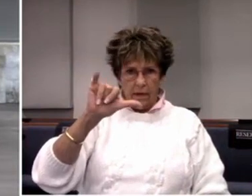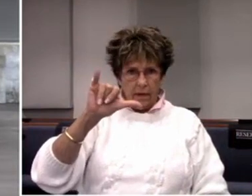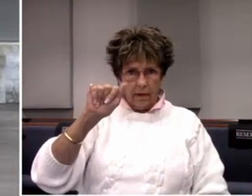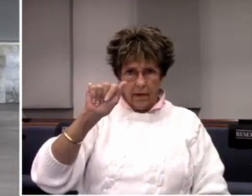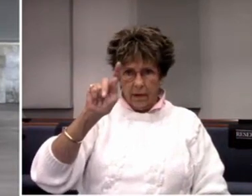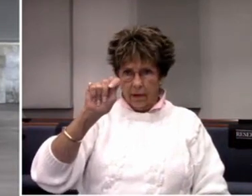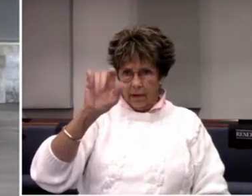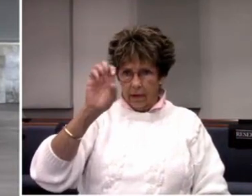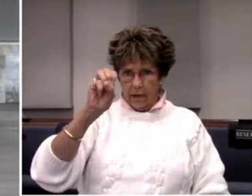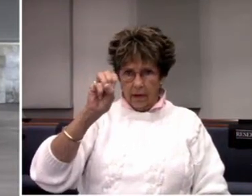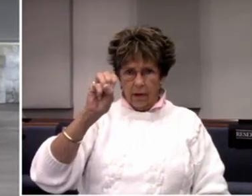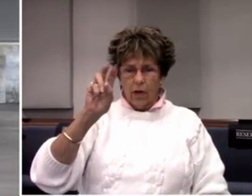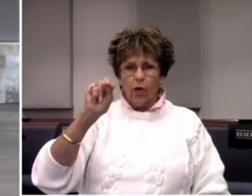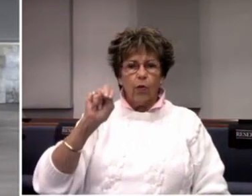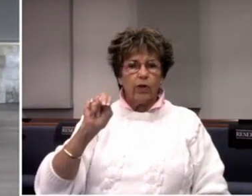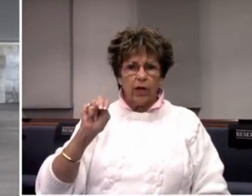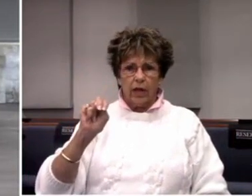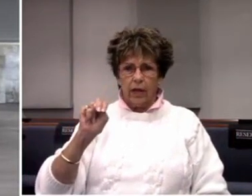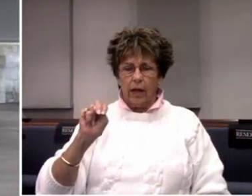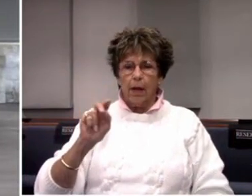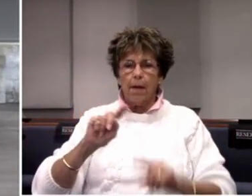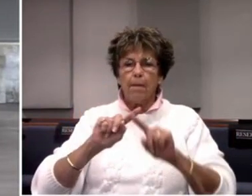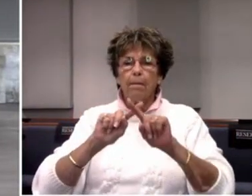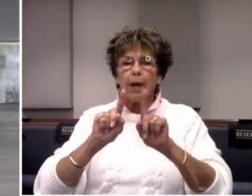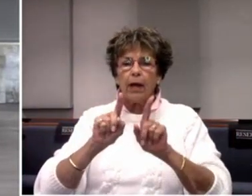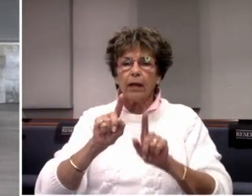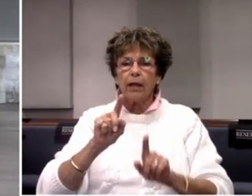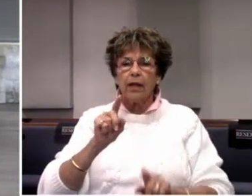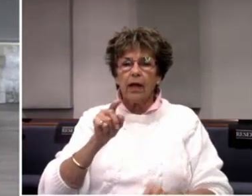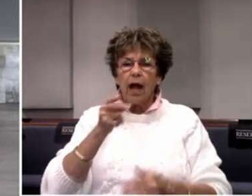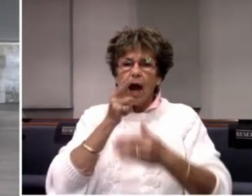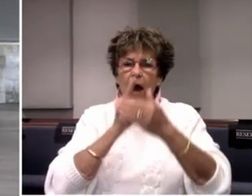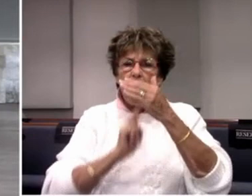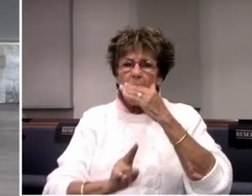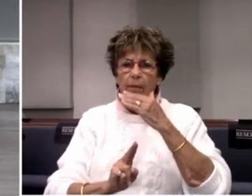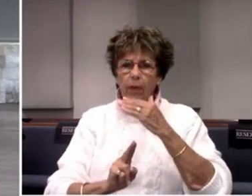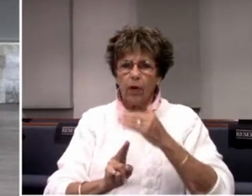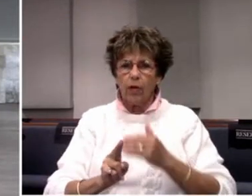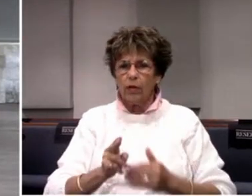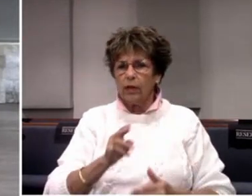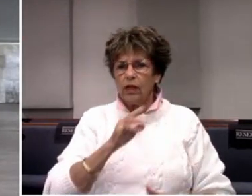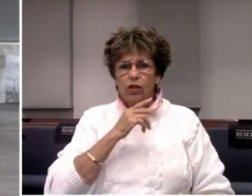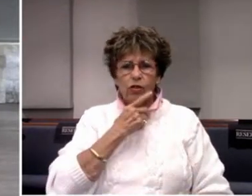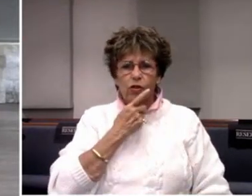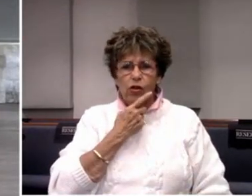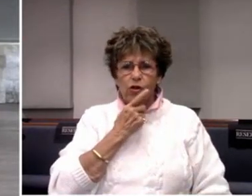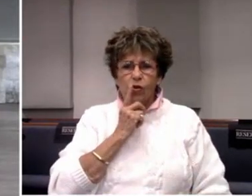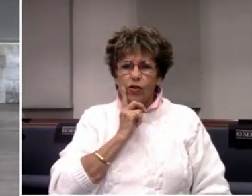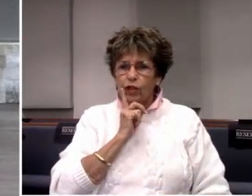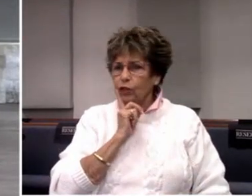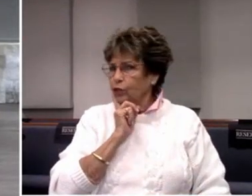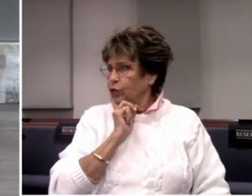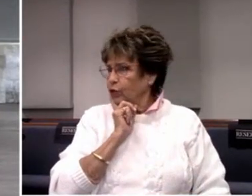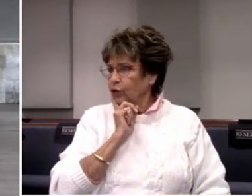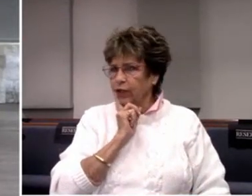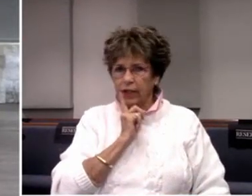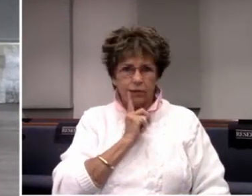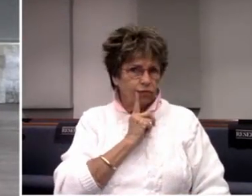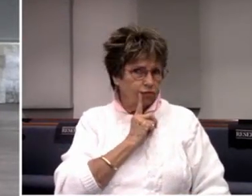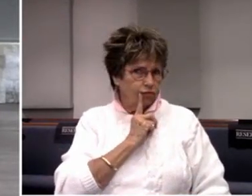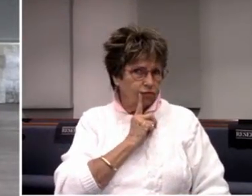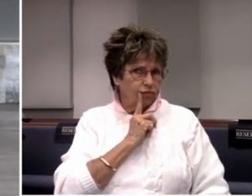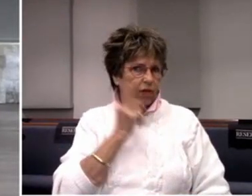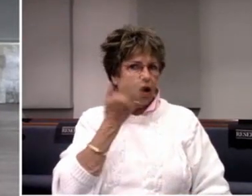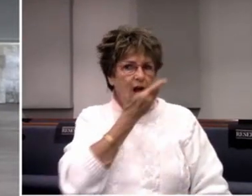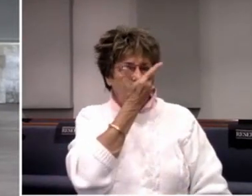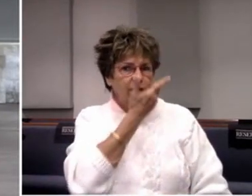humble turning of the cheek. Pastor, what you're asking me